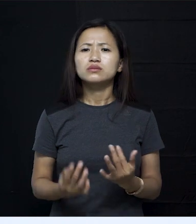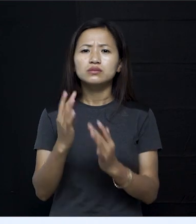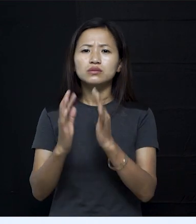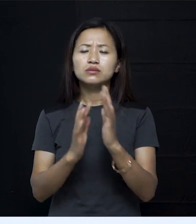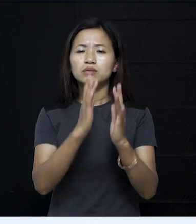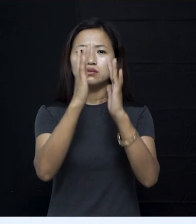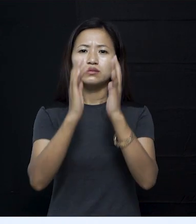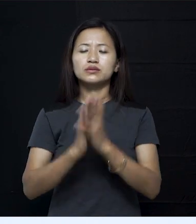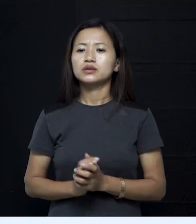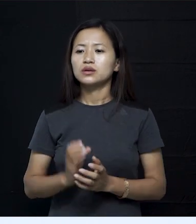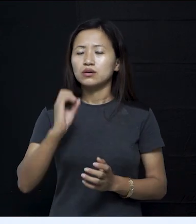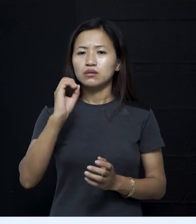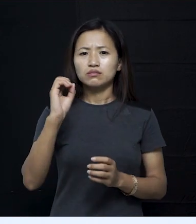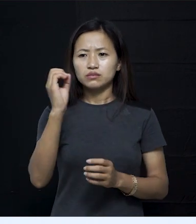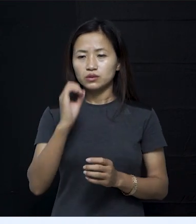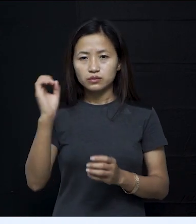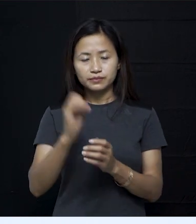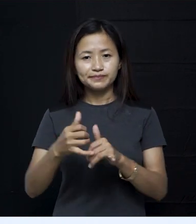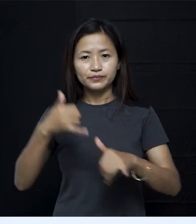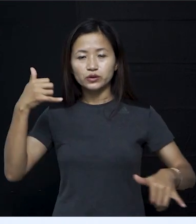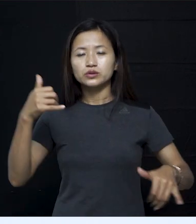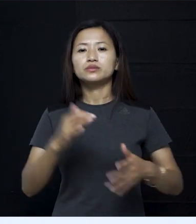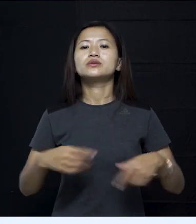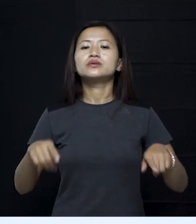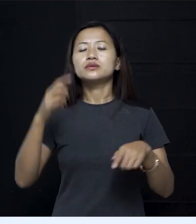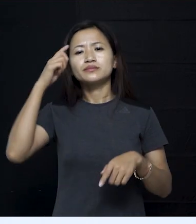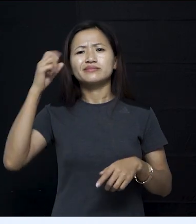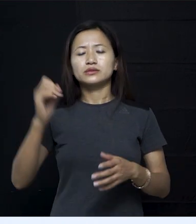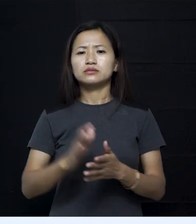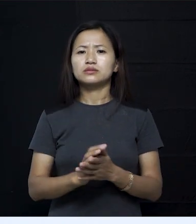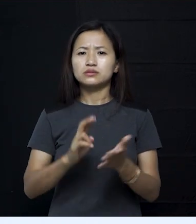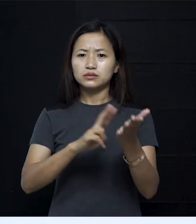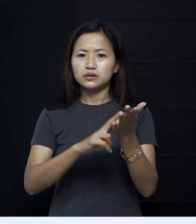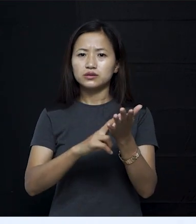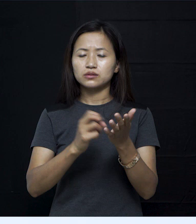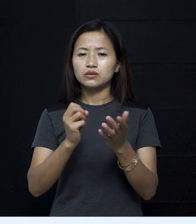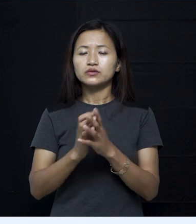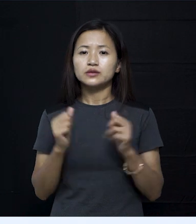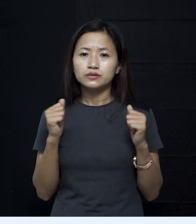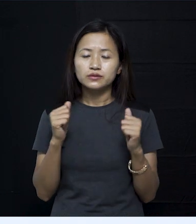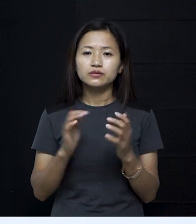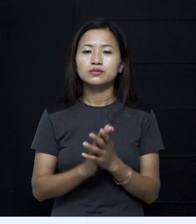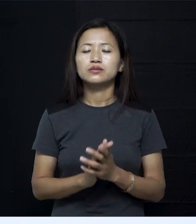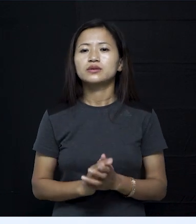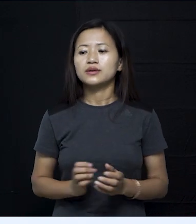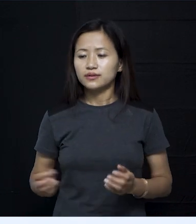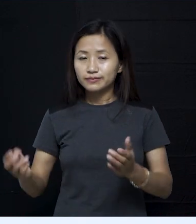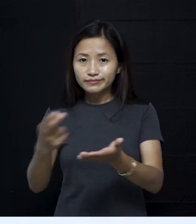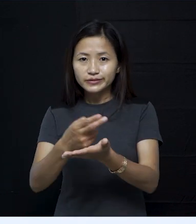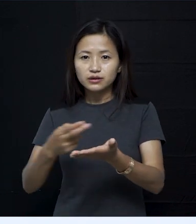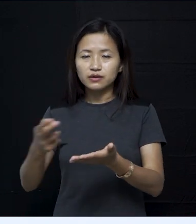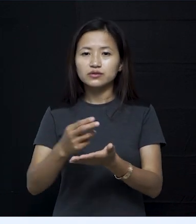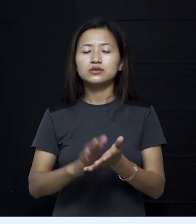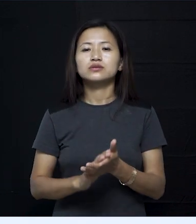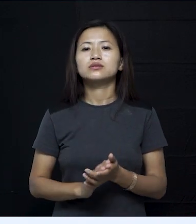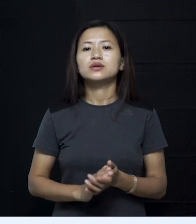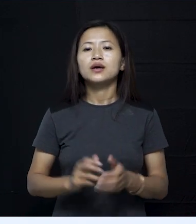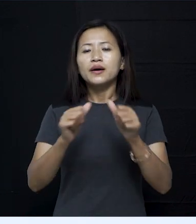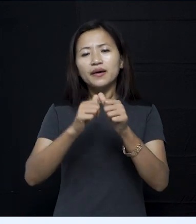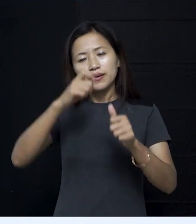coming to the next topic. Okay, coming to the next topic, you can turn to page 90. Here again, what